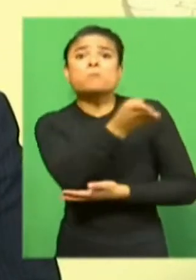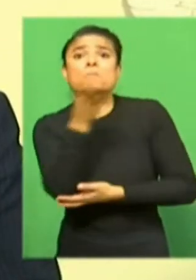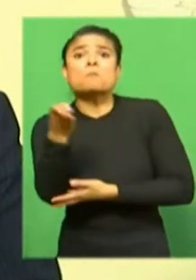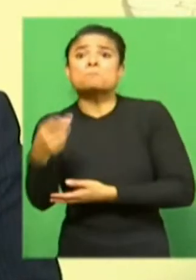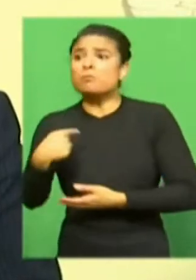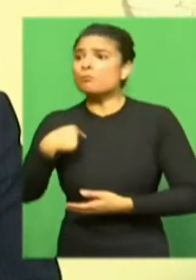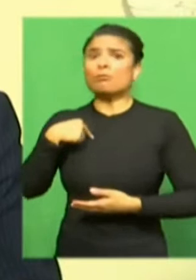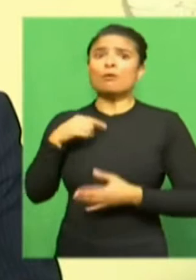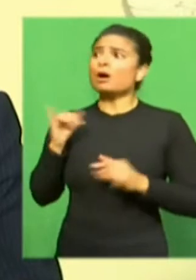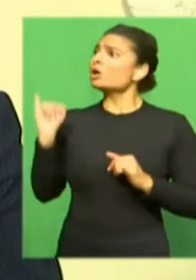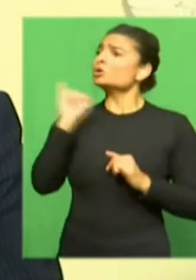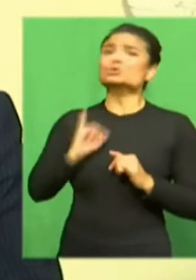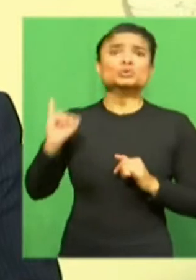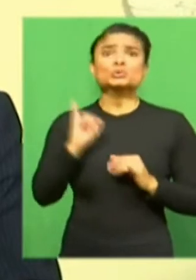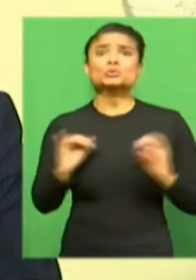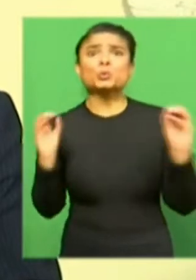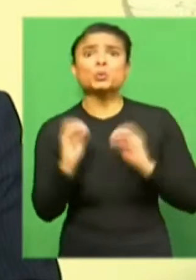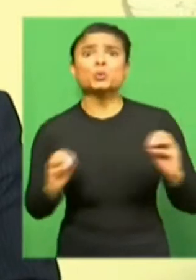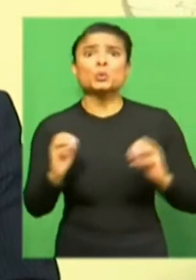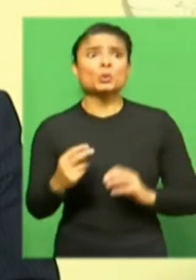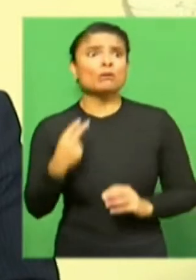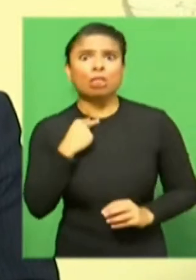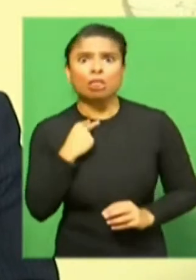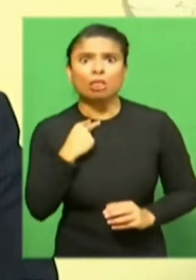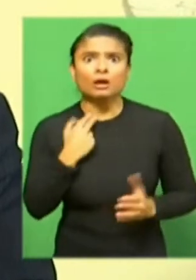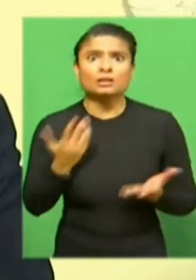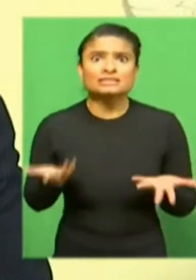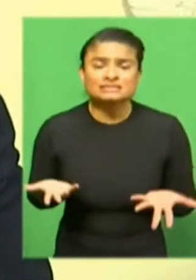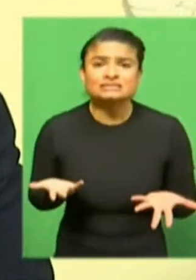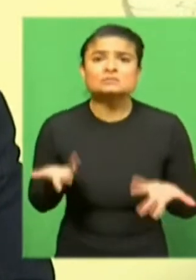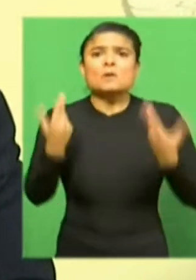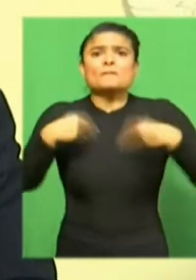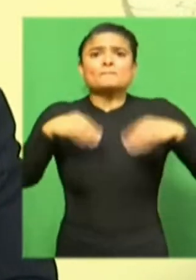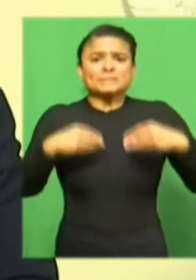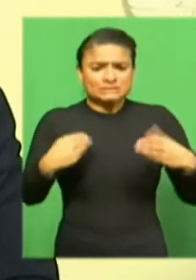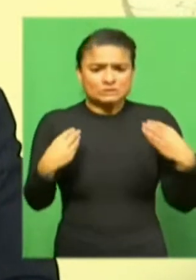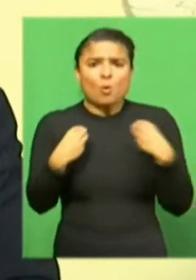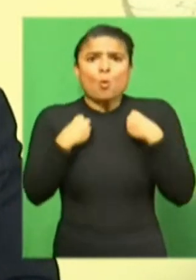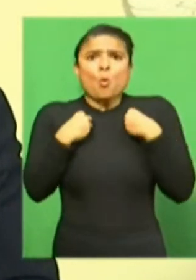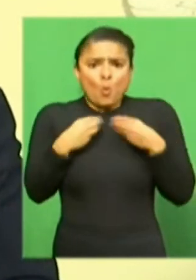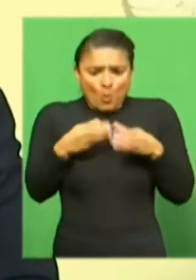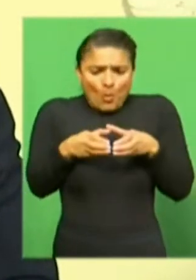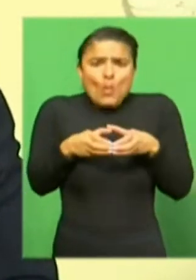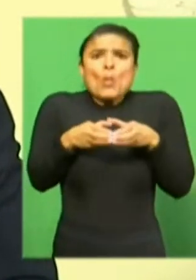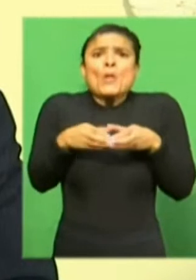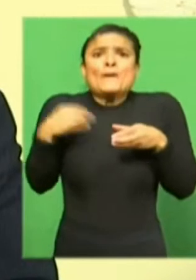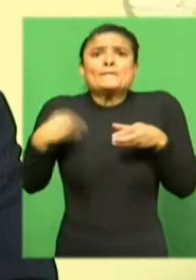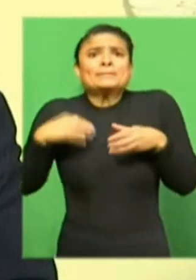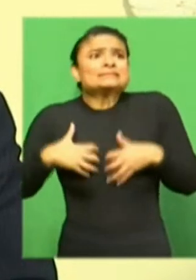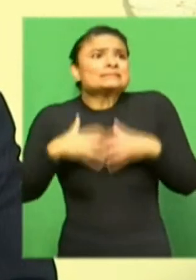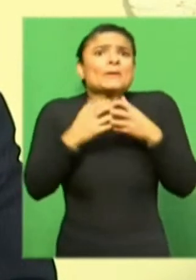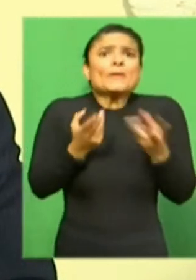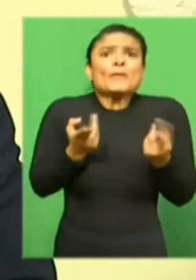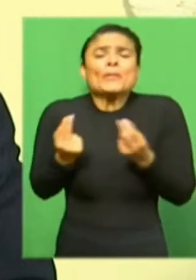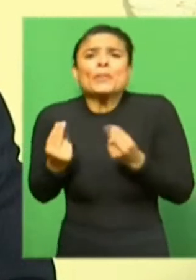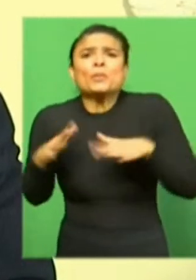This includes many small and medium-sized businesses, whether formal or